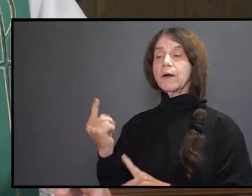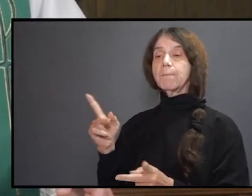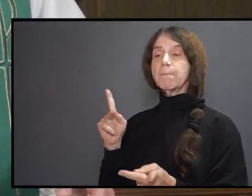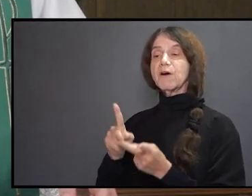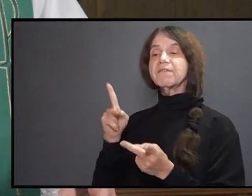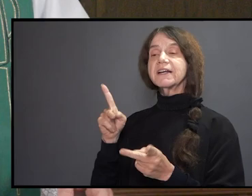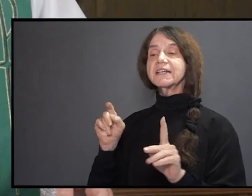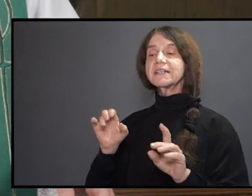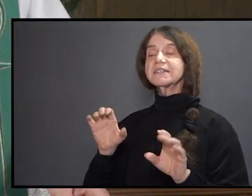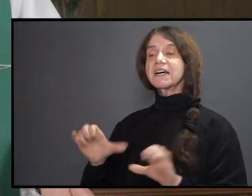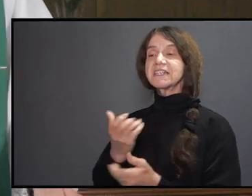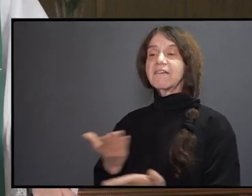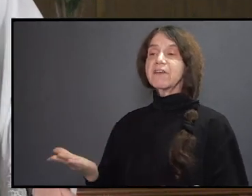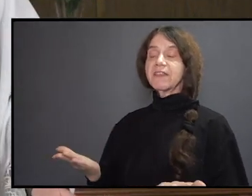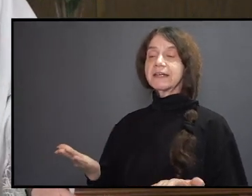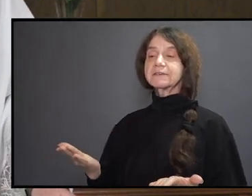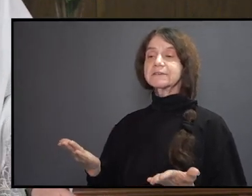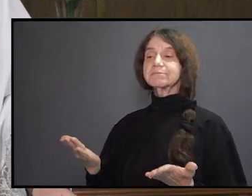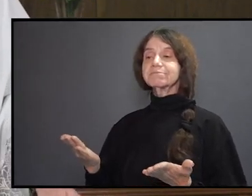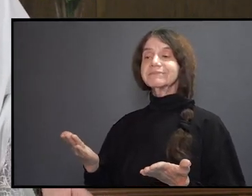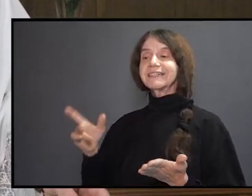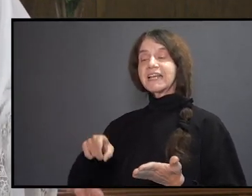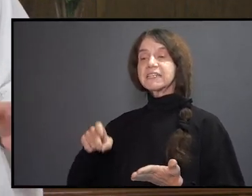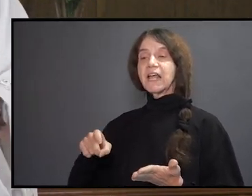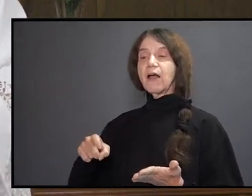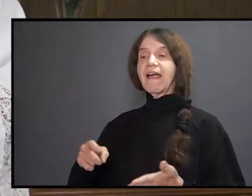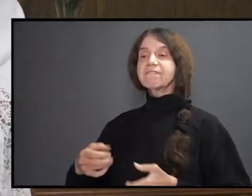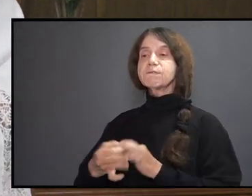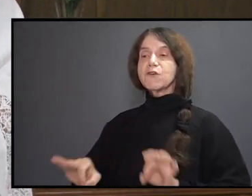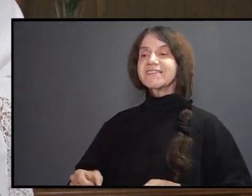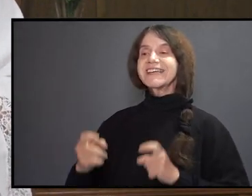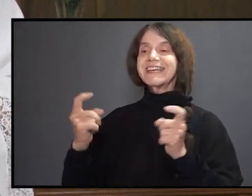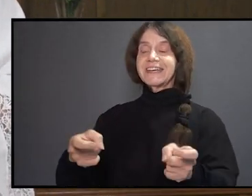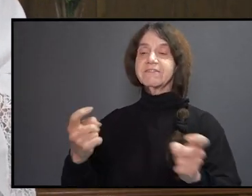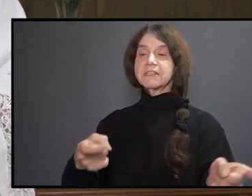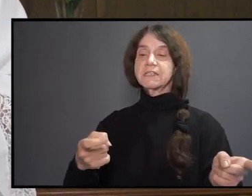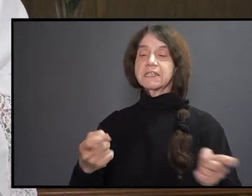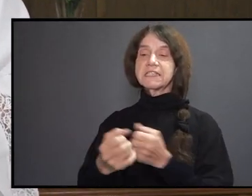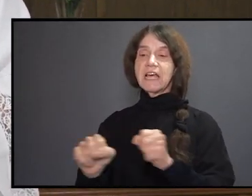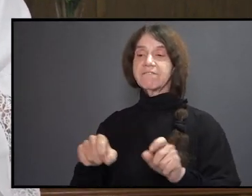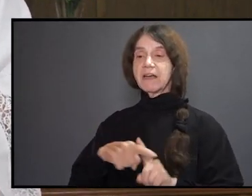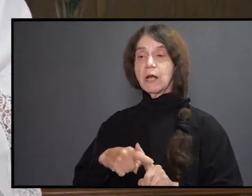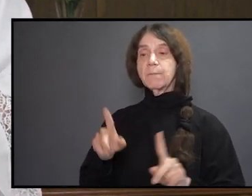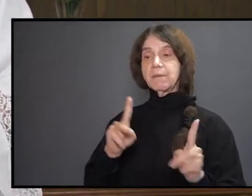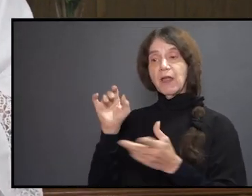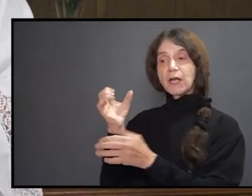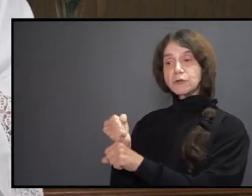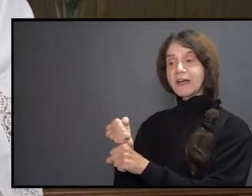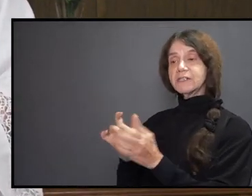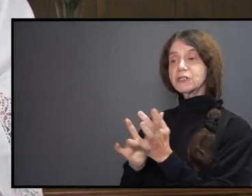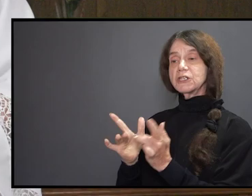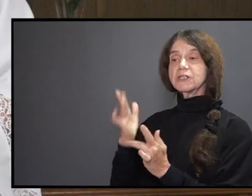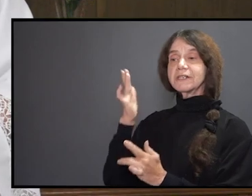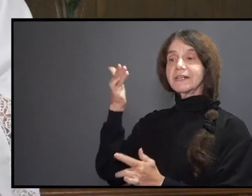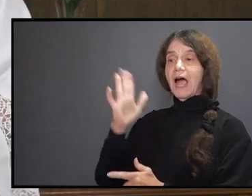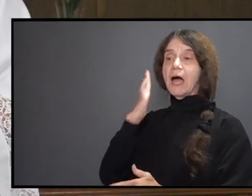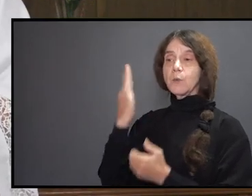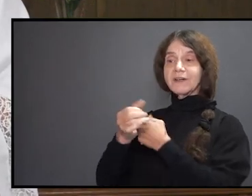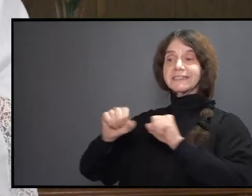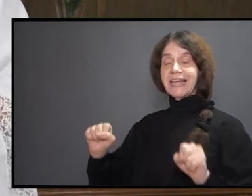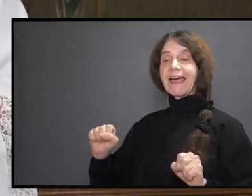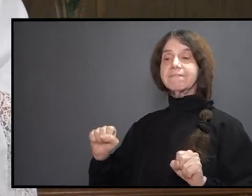need, and he freely gives it away to sinners. All who trust this will be saved.